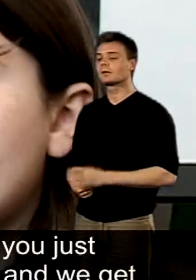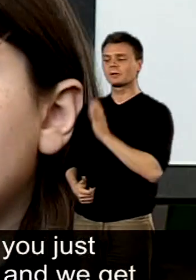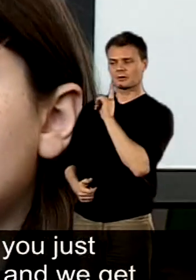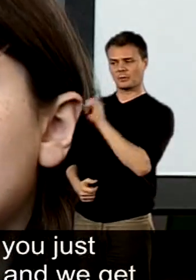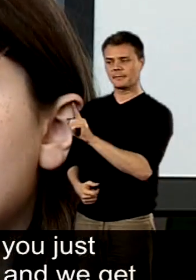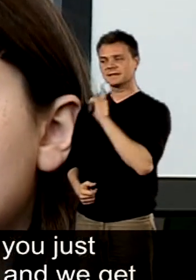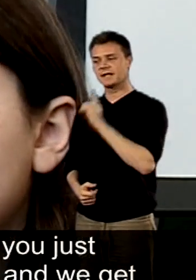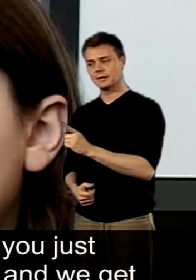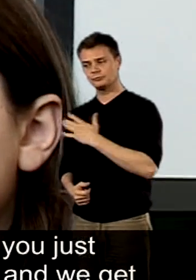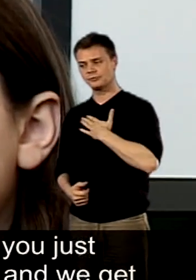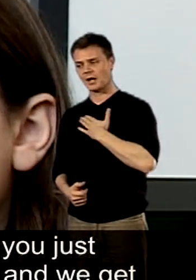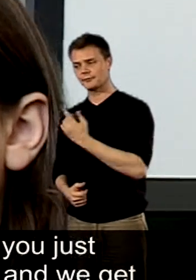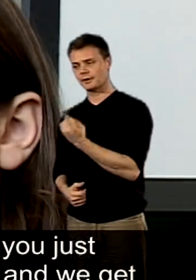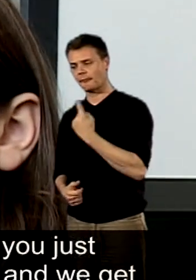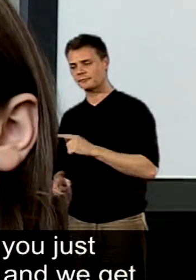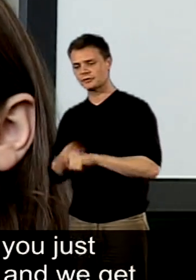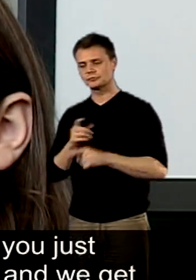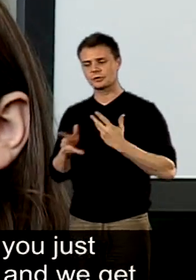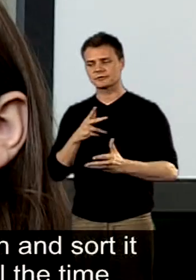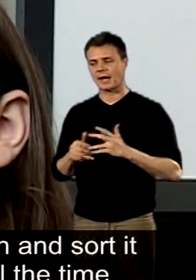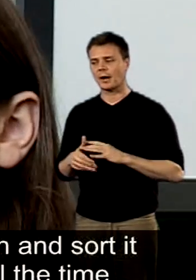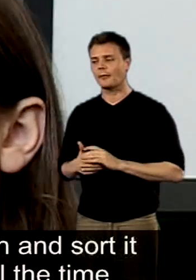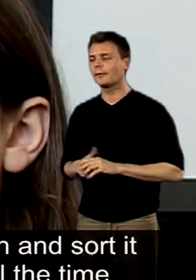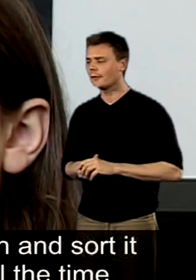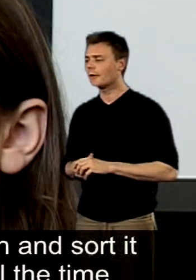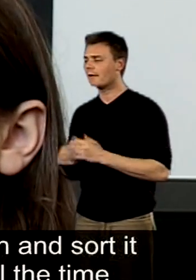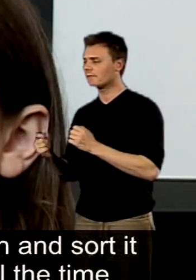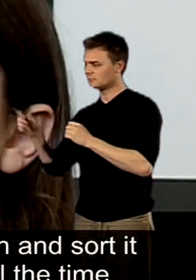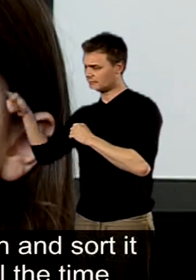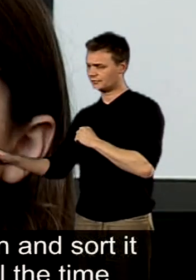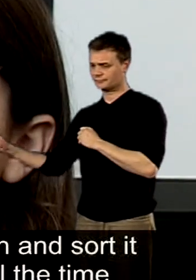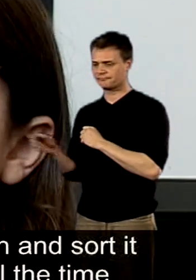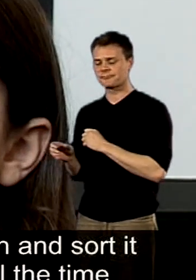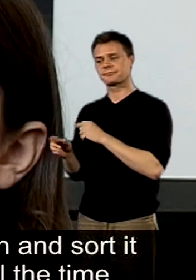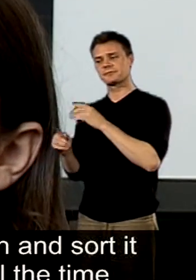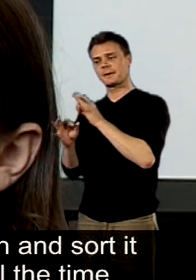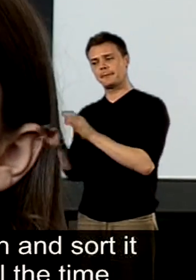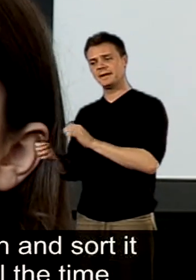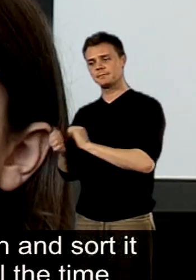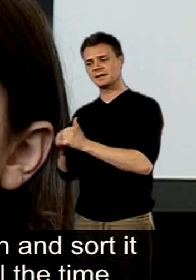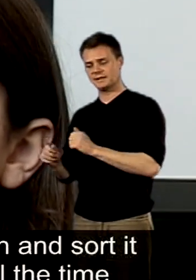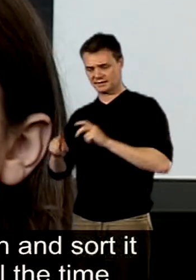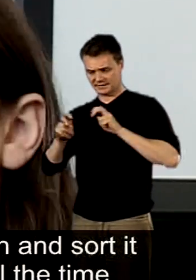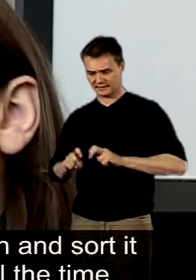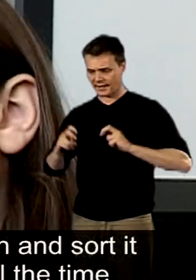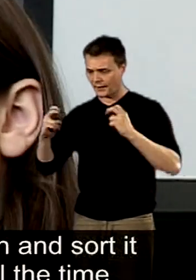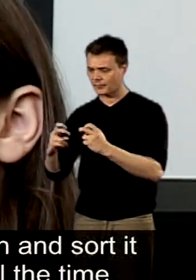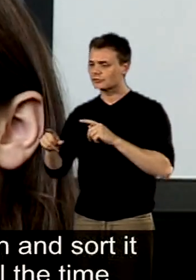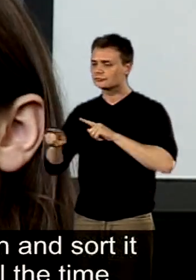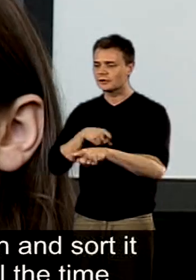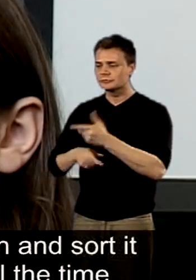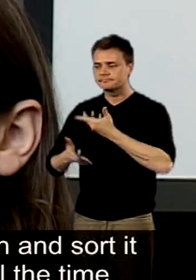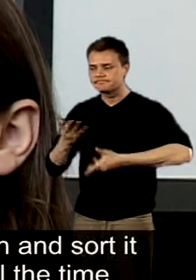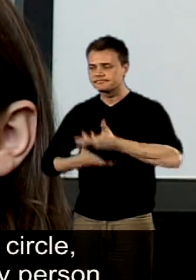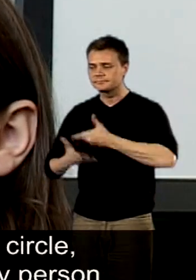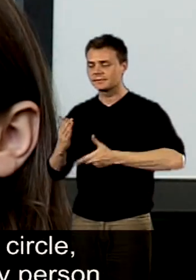just like to come and just sort this out? And we'd get a peace buddy and they just sit down and sort it out. And if this keeps